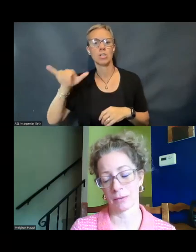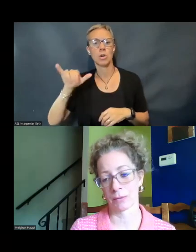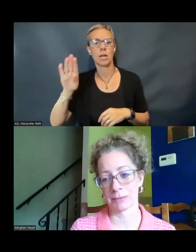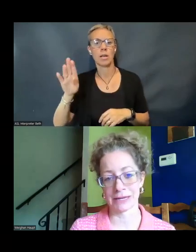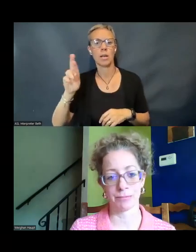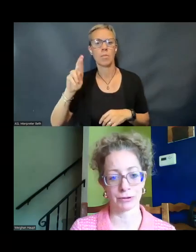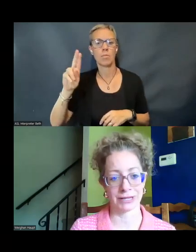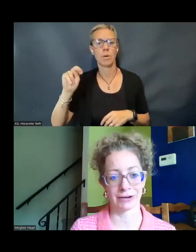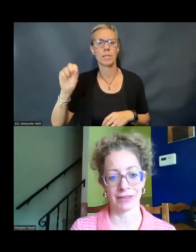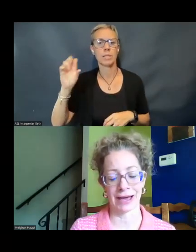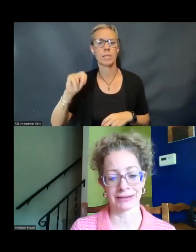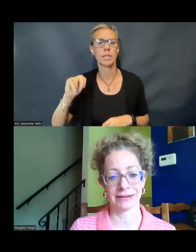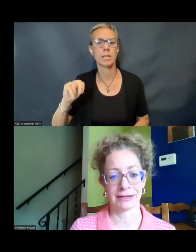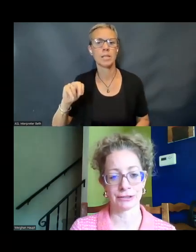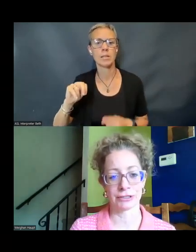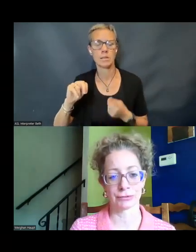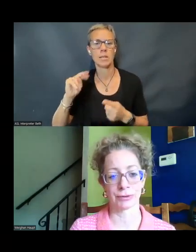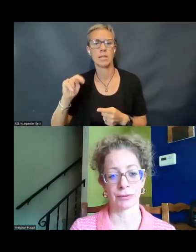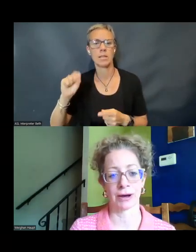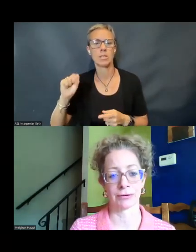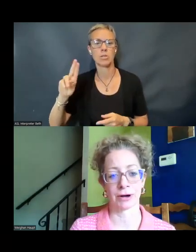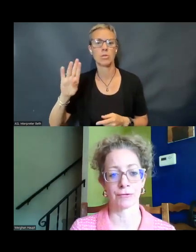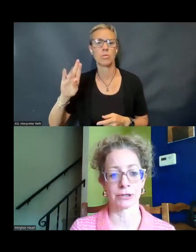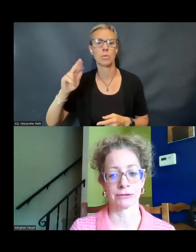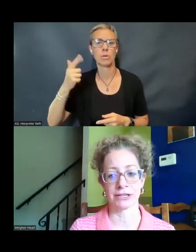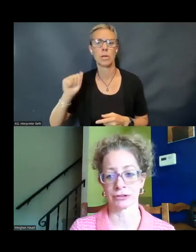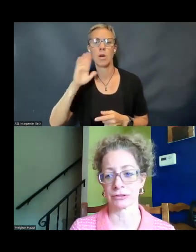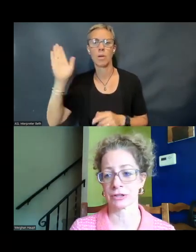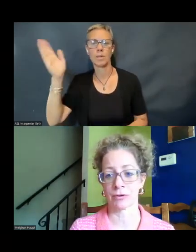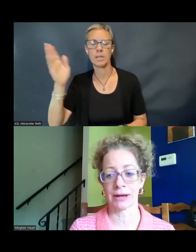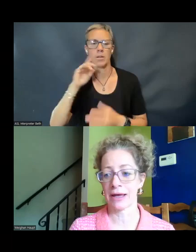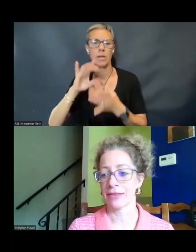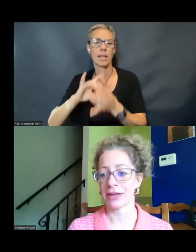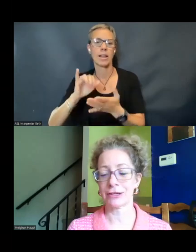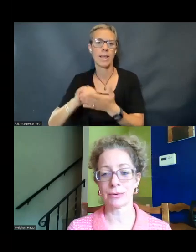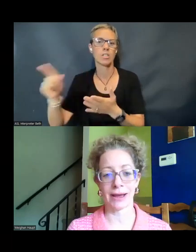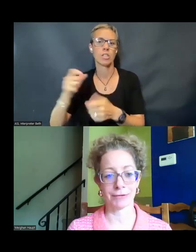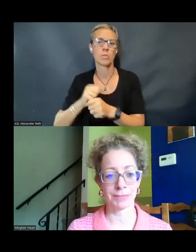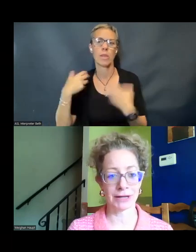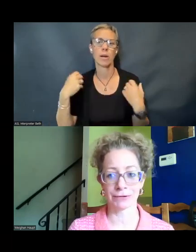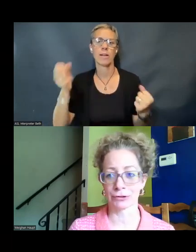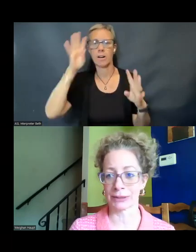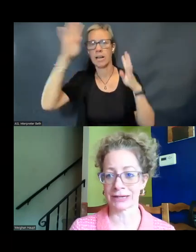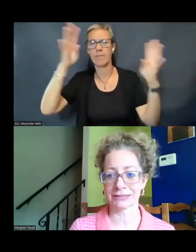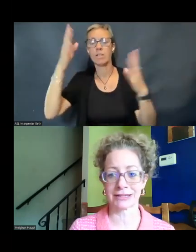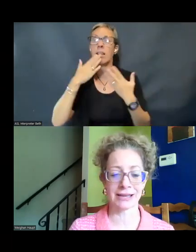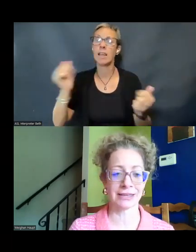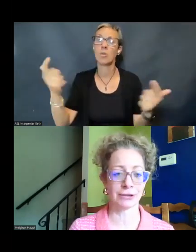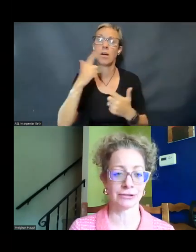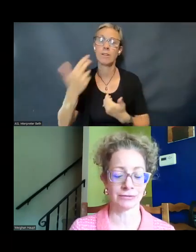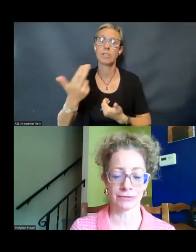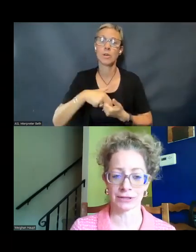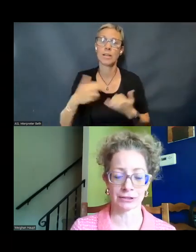Unsubaga will be presenting on that. And she is with Recovery Innovations. So thank you, everybody, for joining us